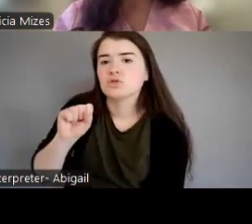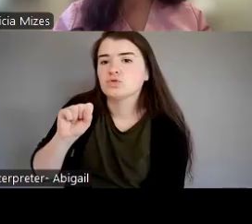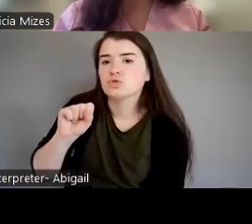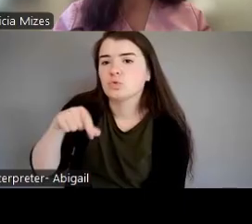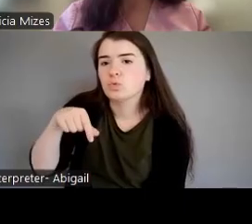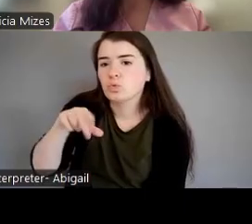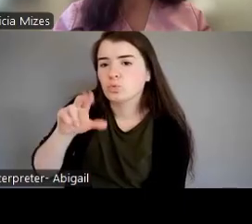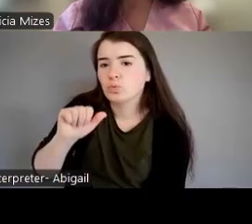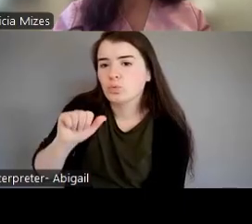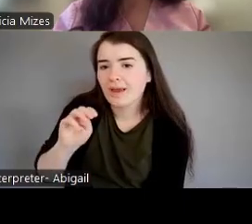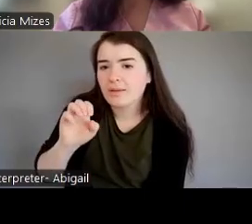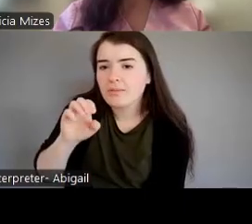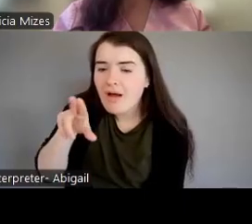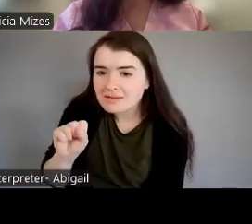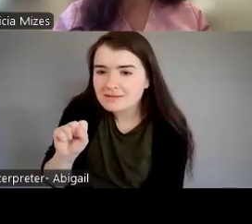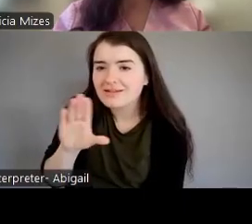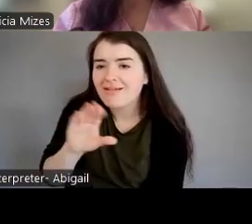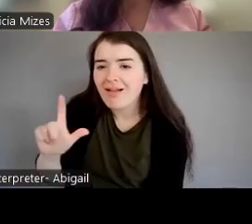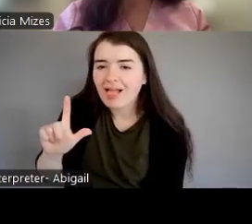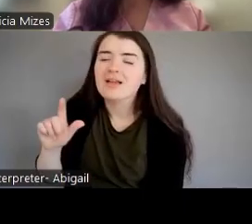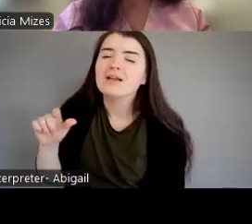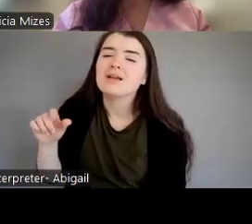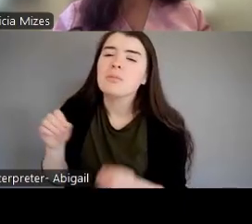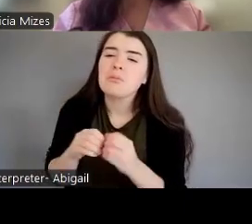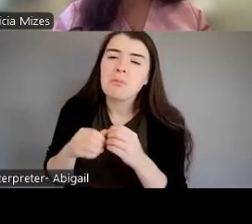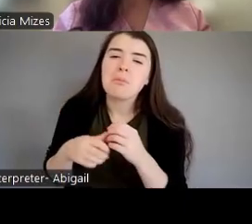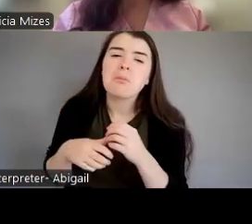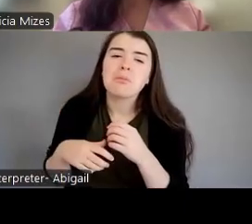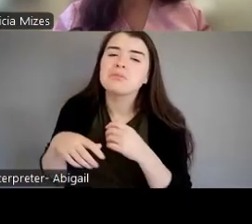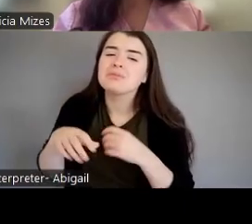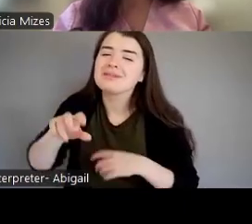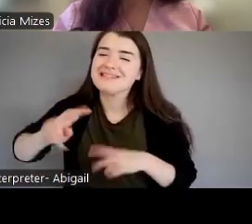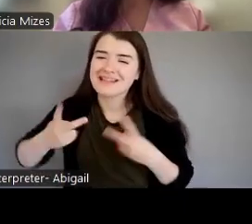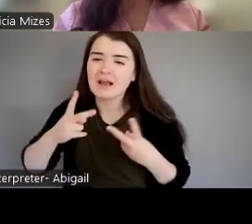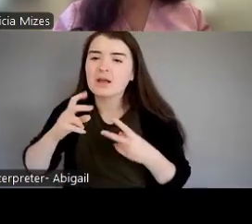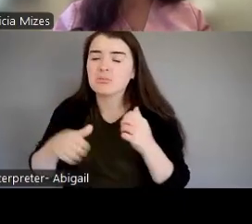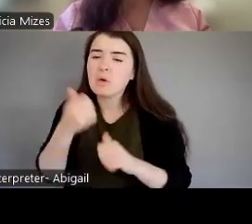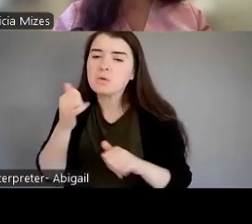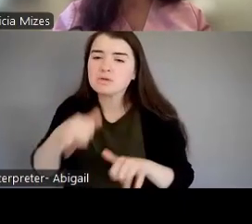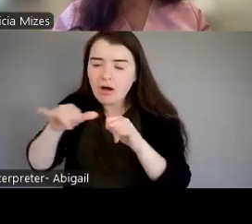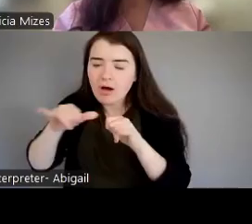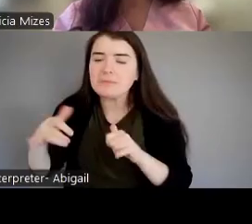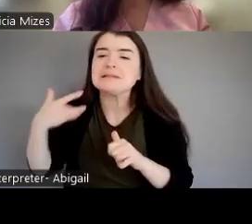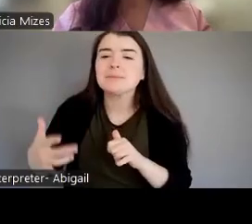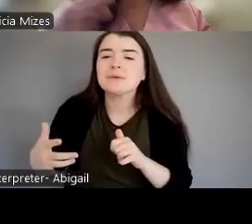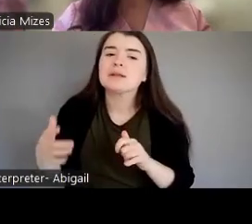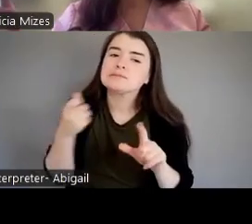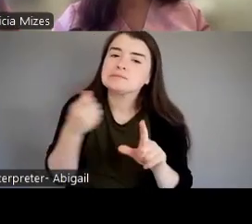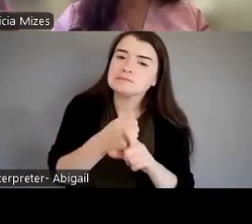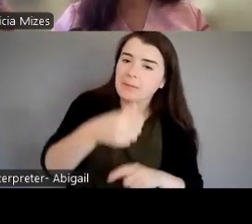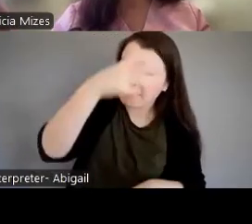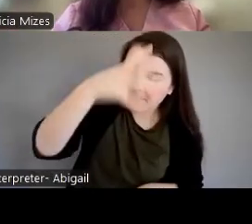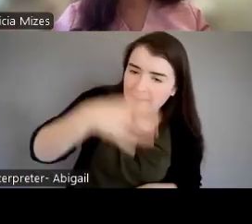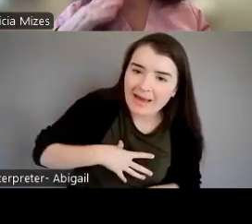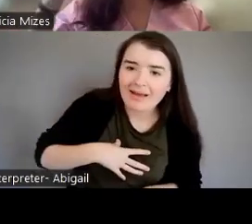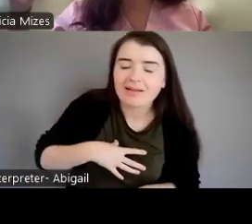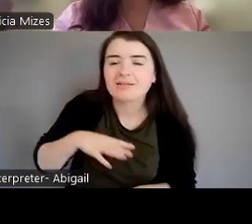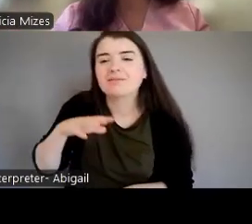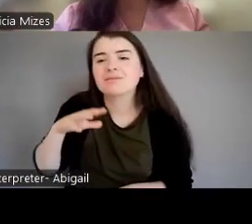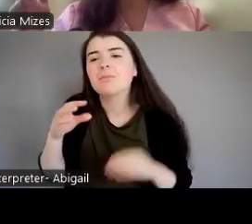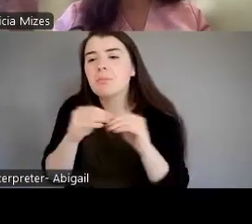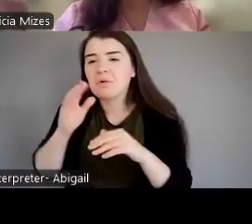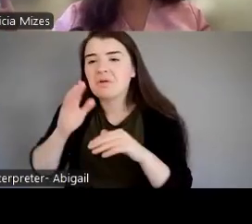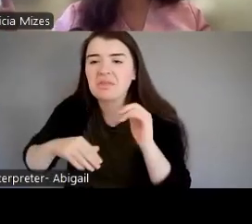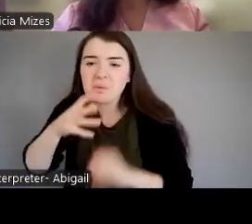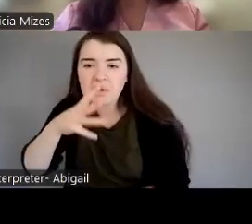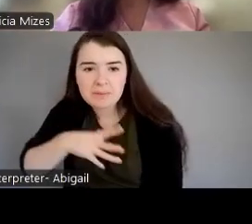cancer. It more often affects men than women. Some risk factors, the biggest is sun exposure. This one is actually more associated with cumulative